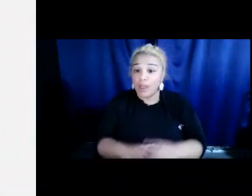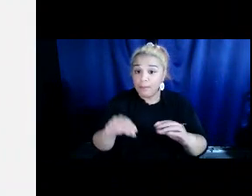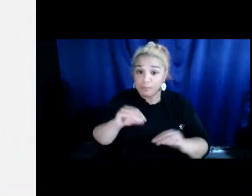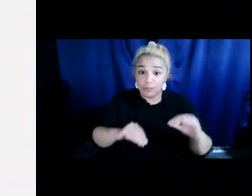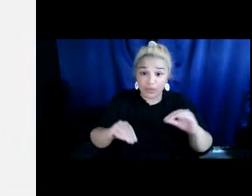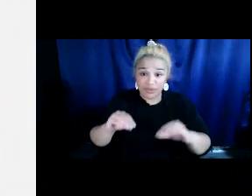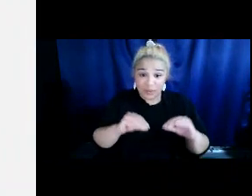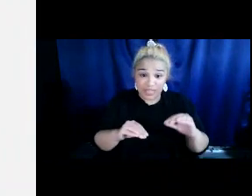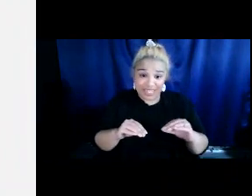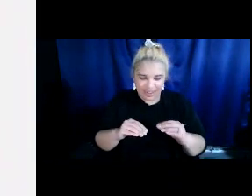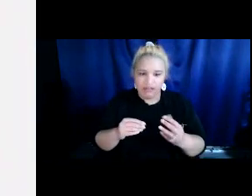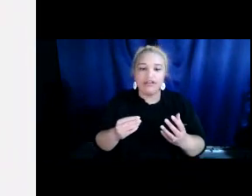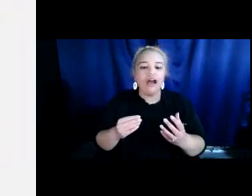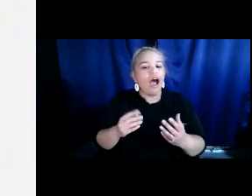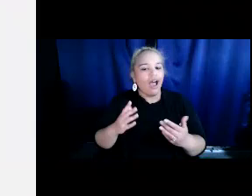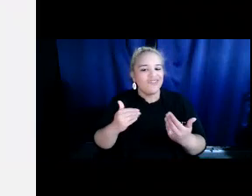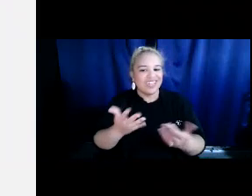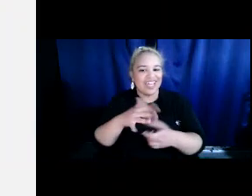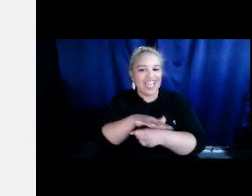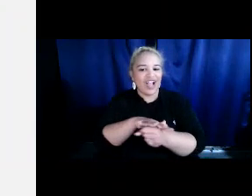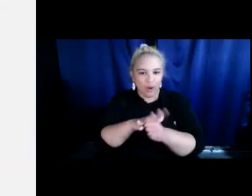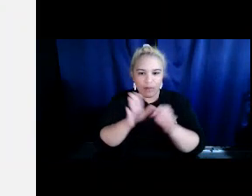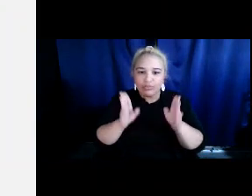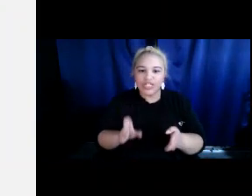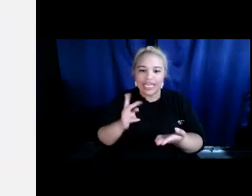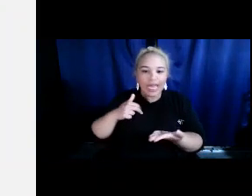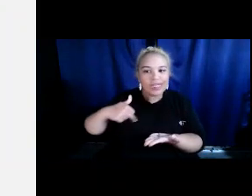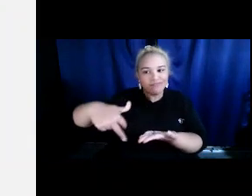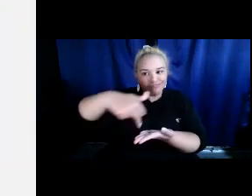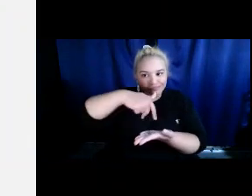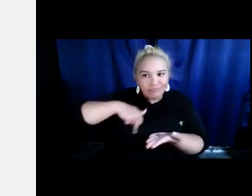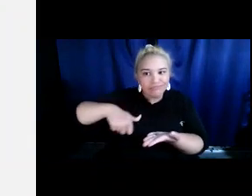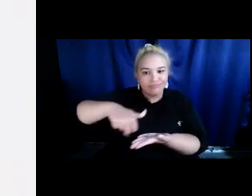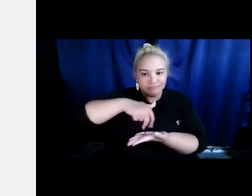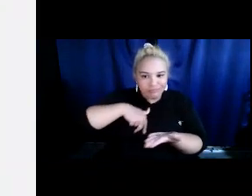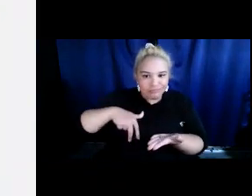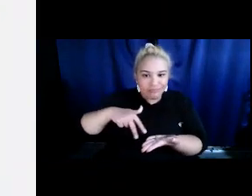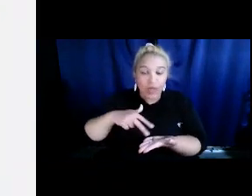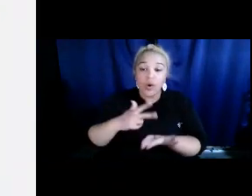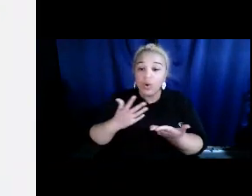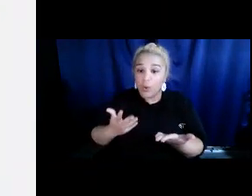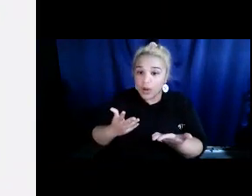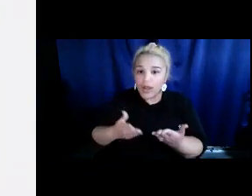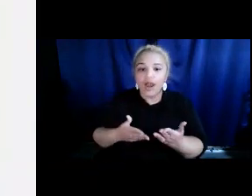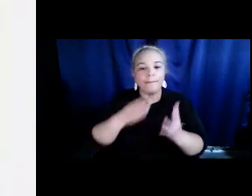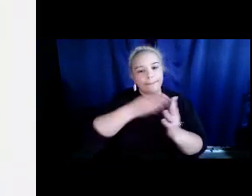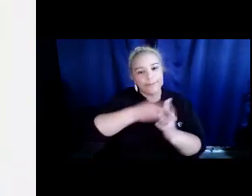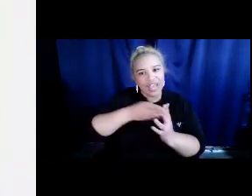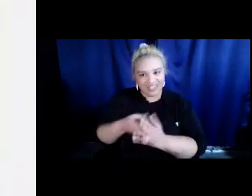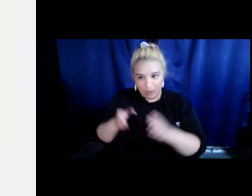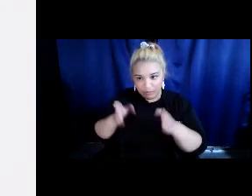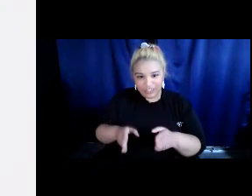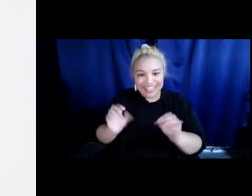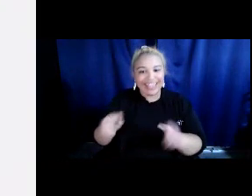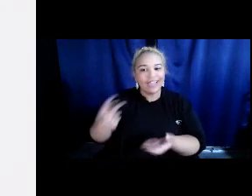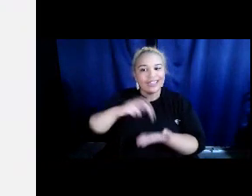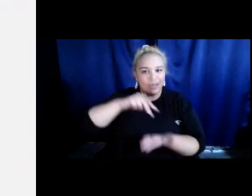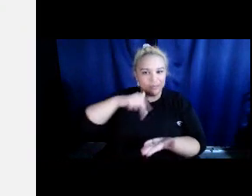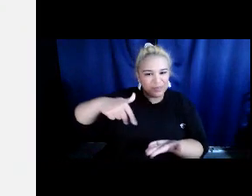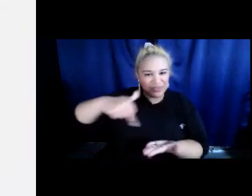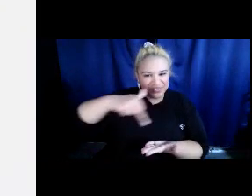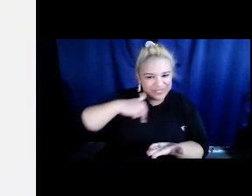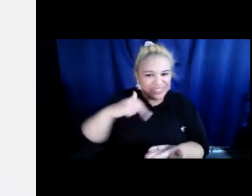breaks for movement, or providing a separate space or specific area to take a break. Similar to universal design, this